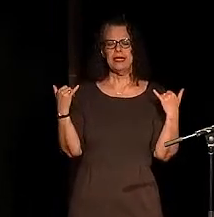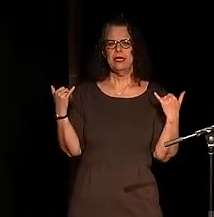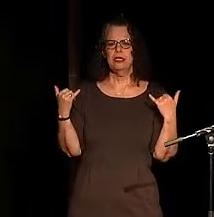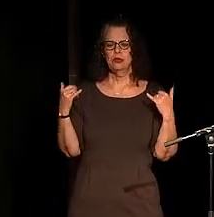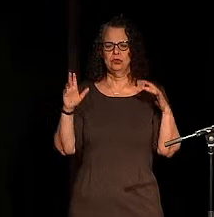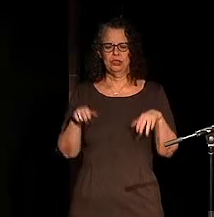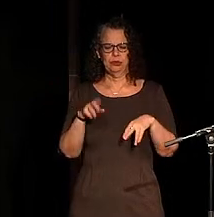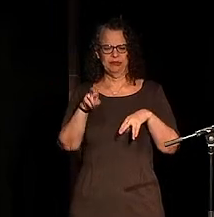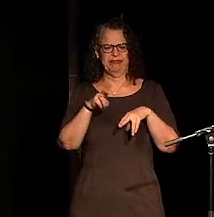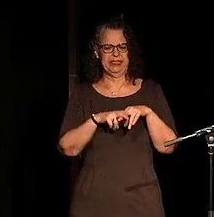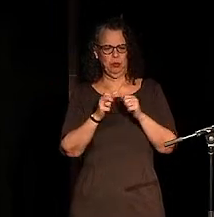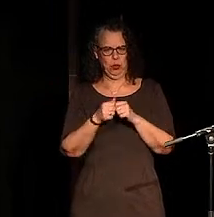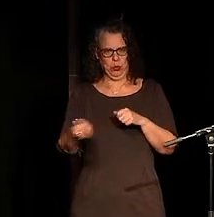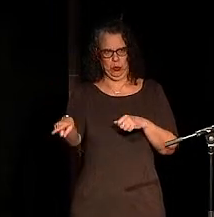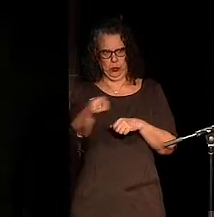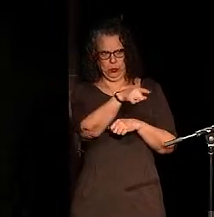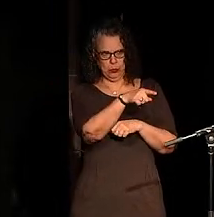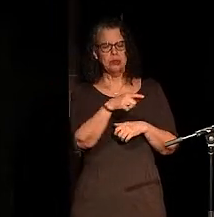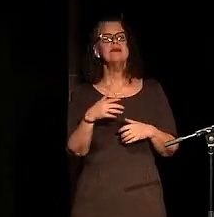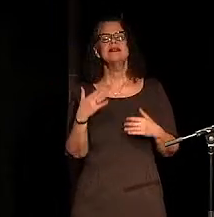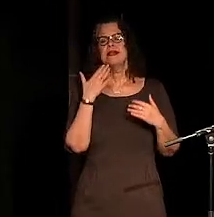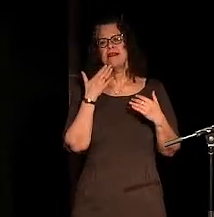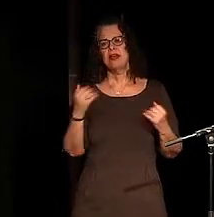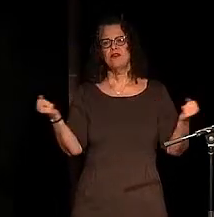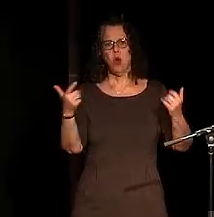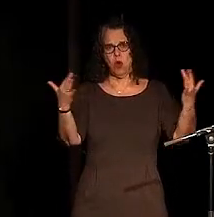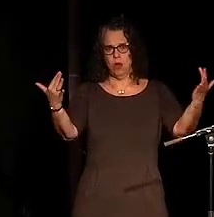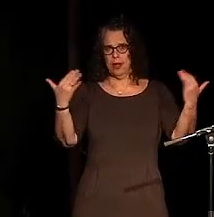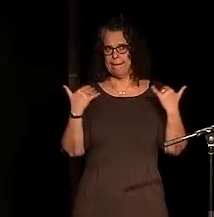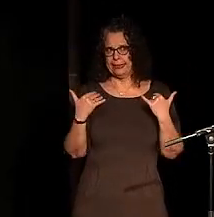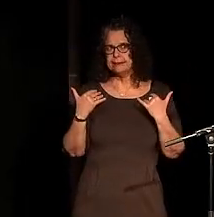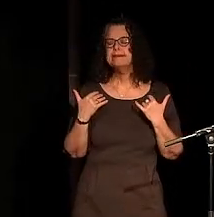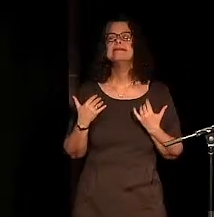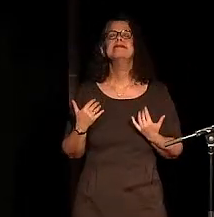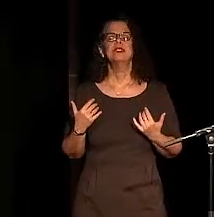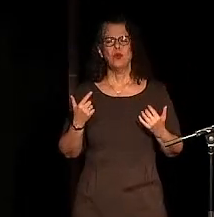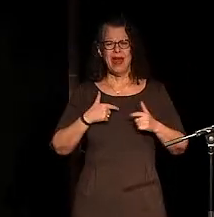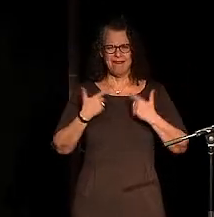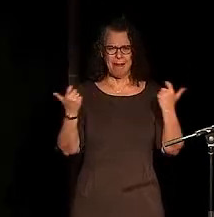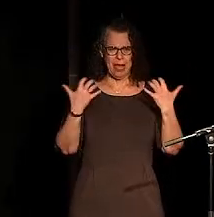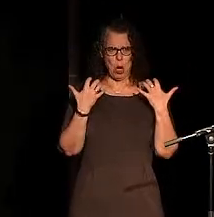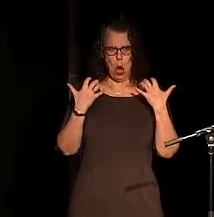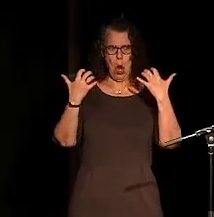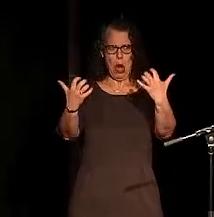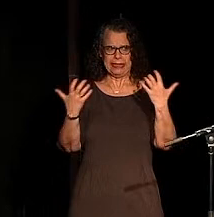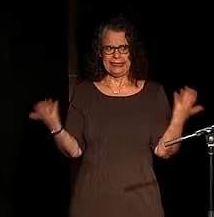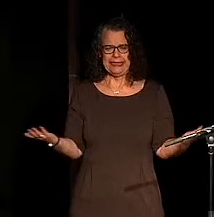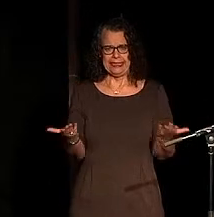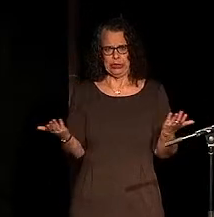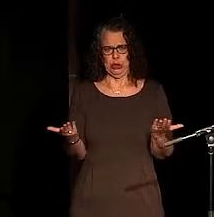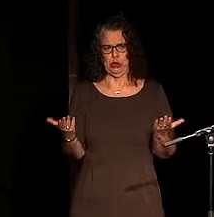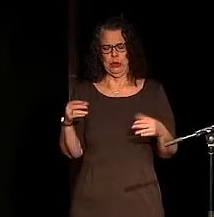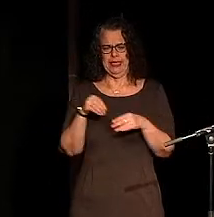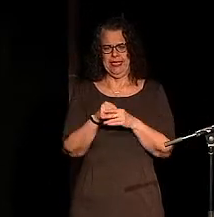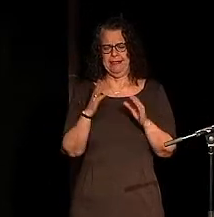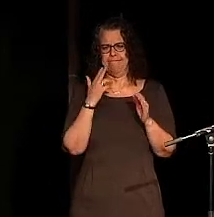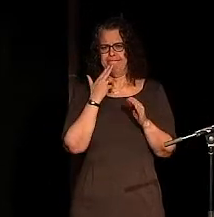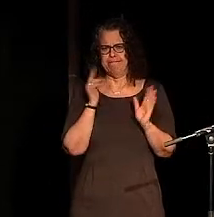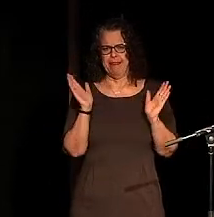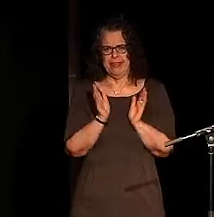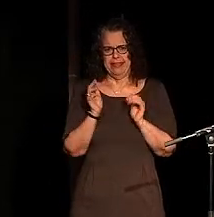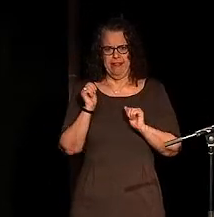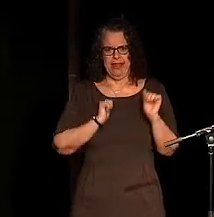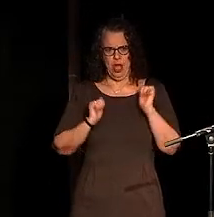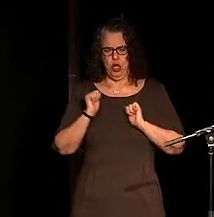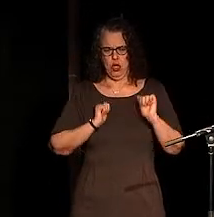but for now, she'll take her seat with you. Thanks, everybody, for being here. We have a big audience here in the Little Theater,